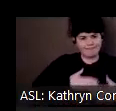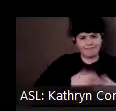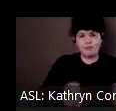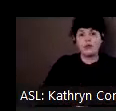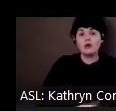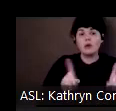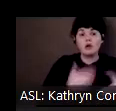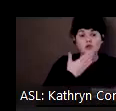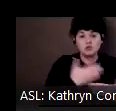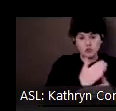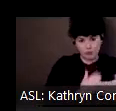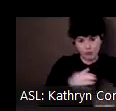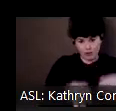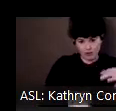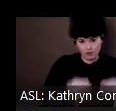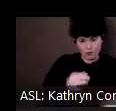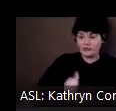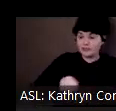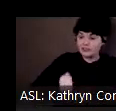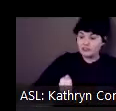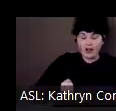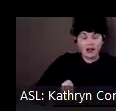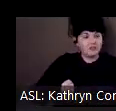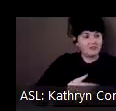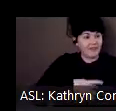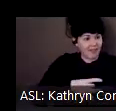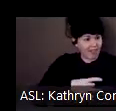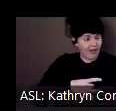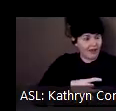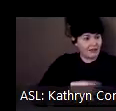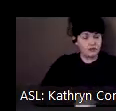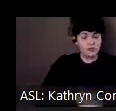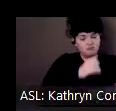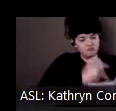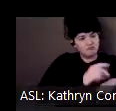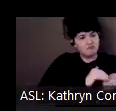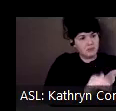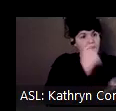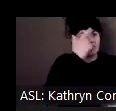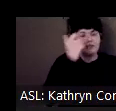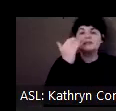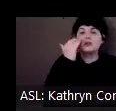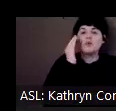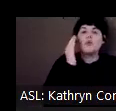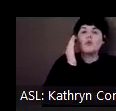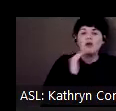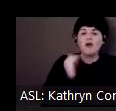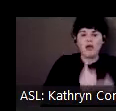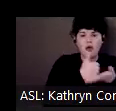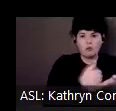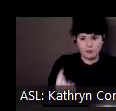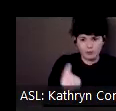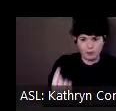court, and the judges like being able to grant these expungements because they do know it will help somebody.